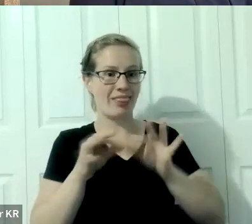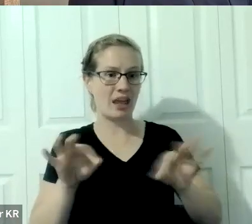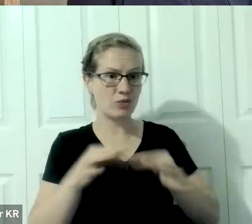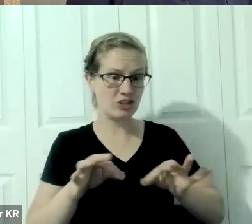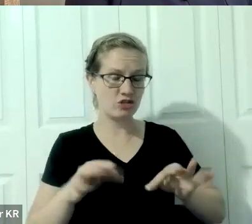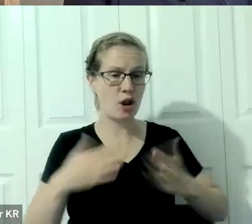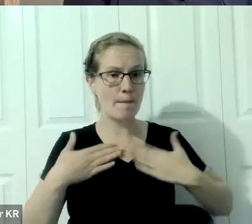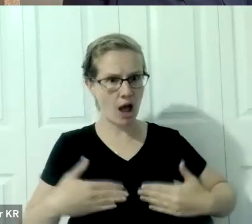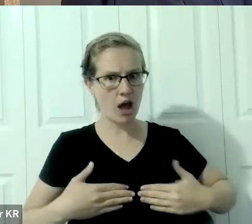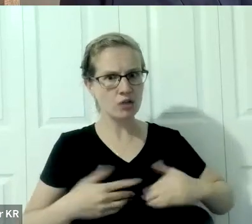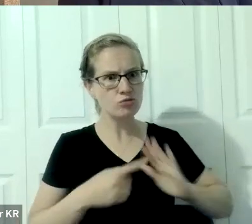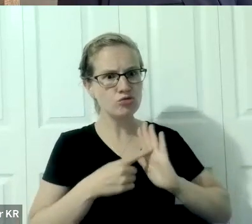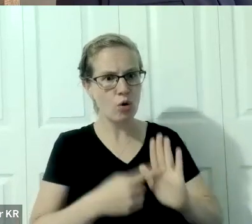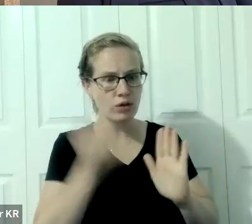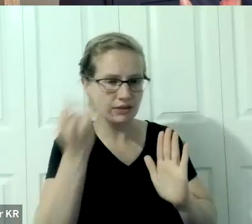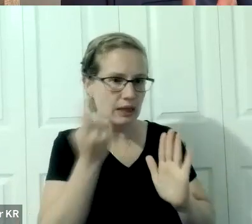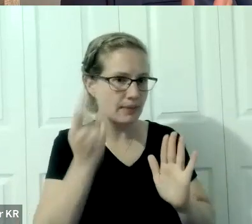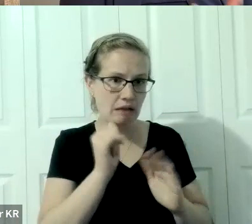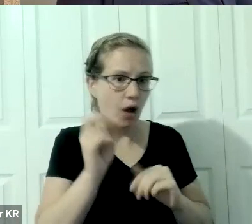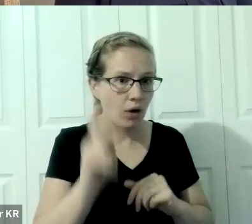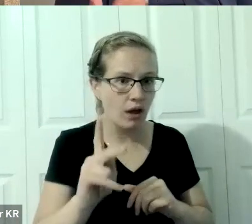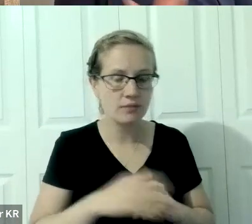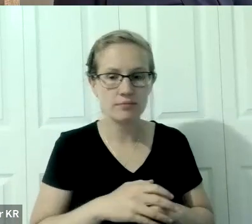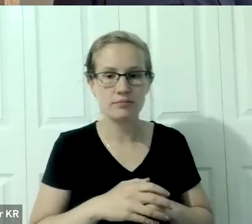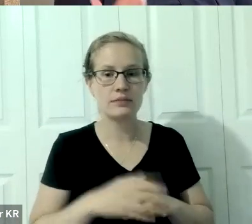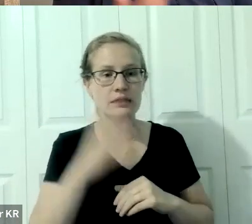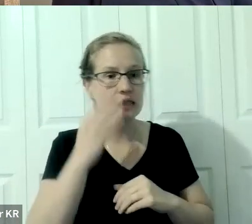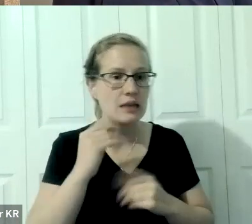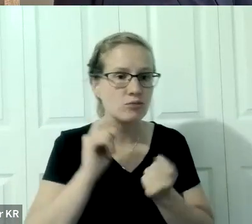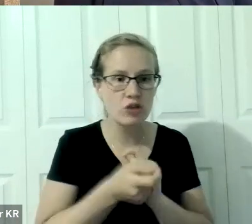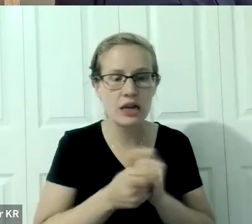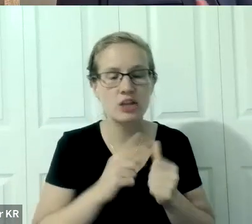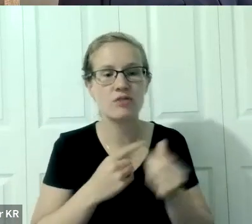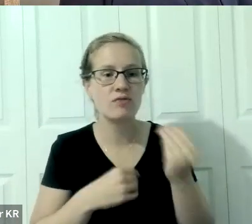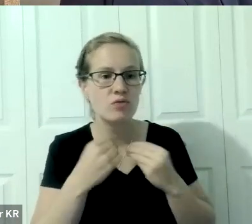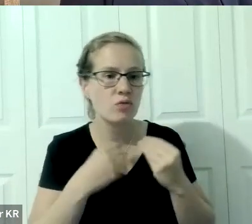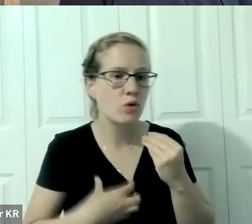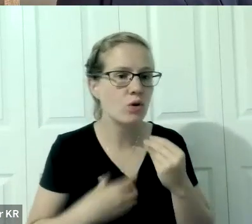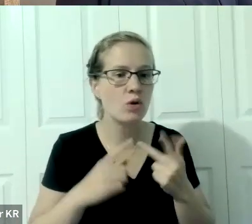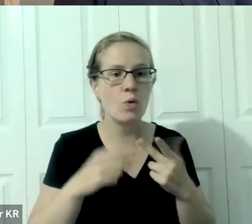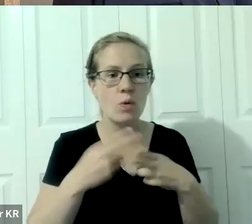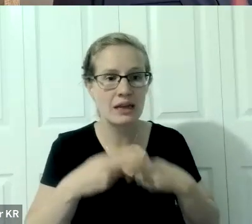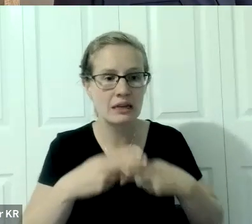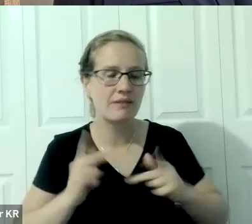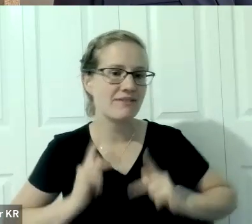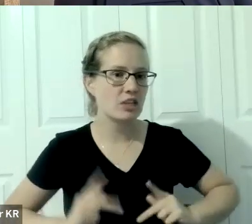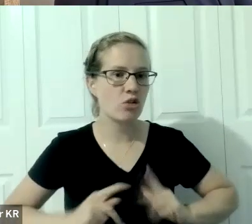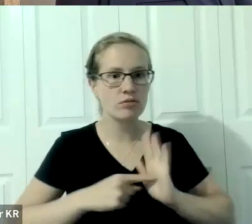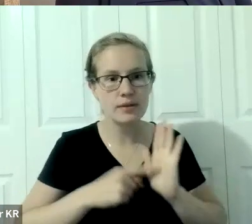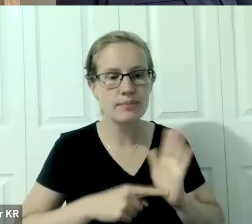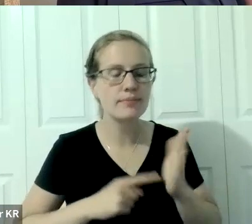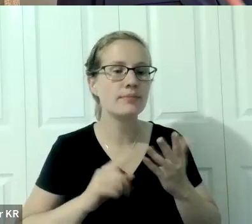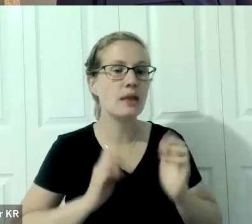tells us when something's not okay, right? We have changes in our sleep, appetite, weight, physical symptoms,